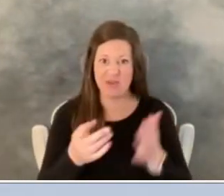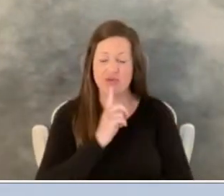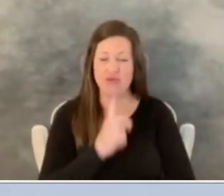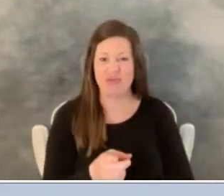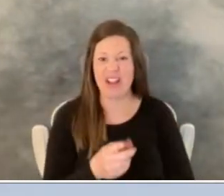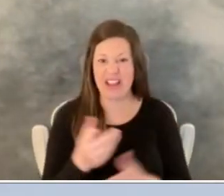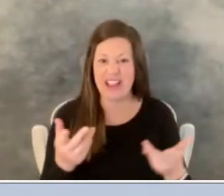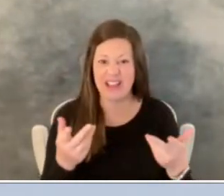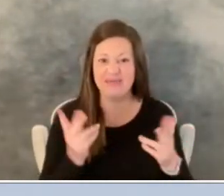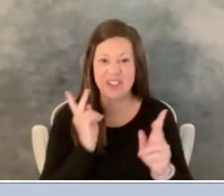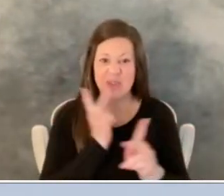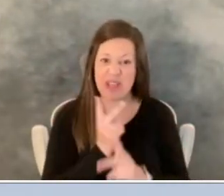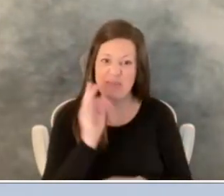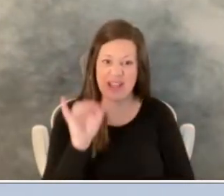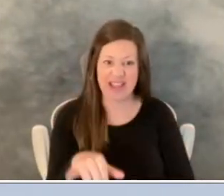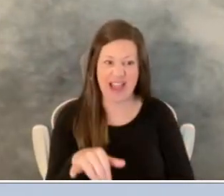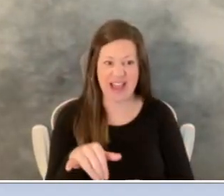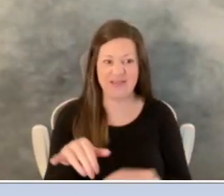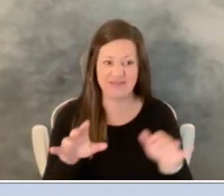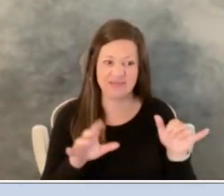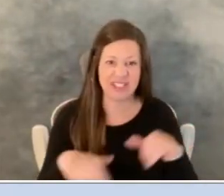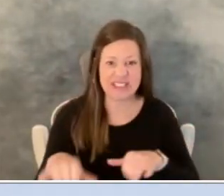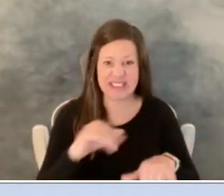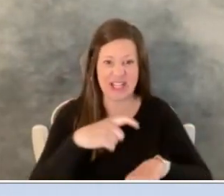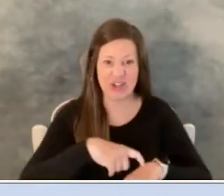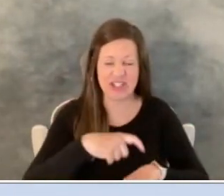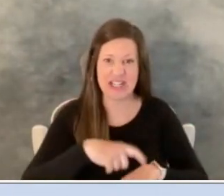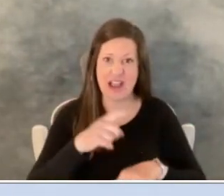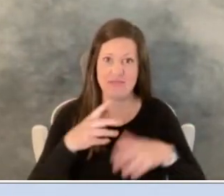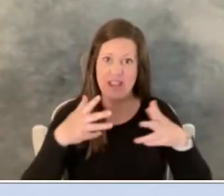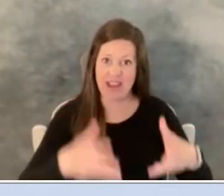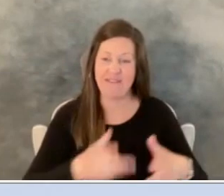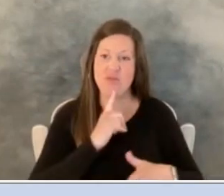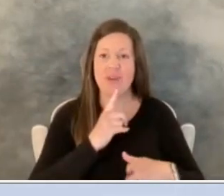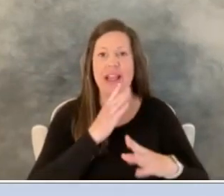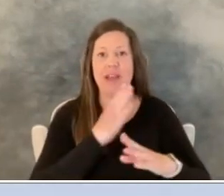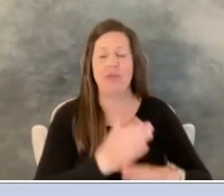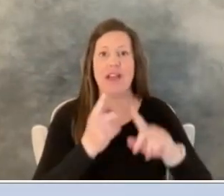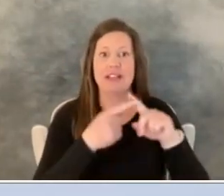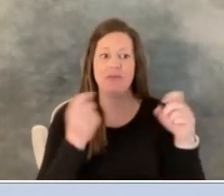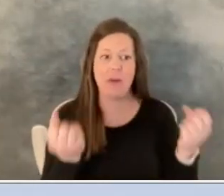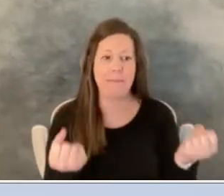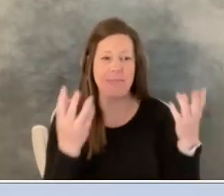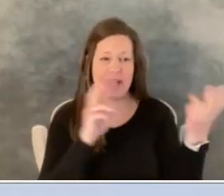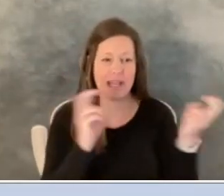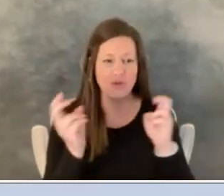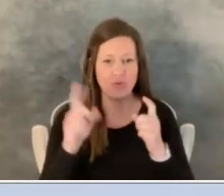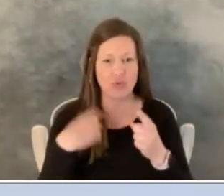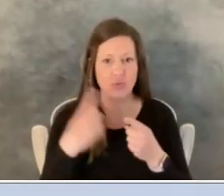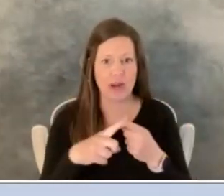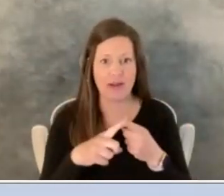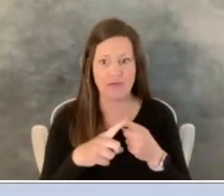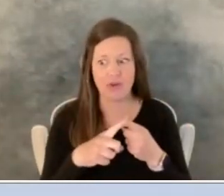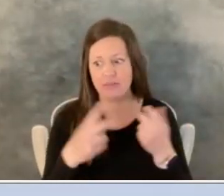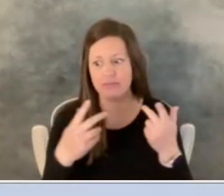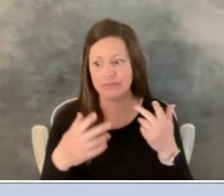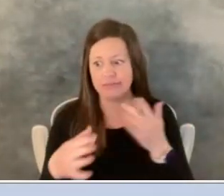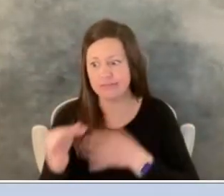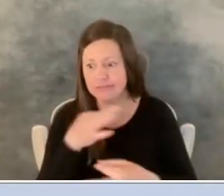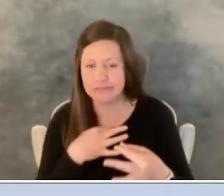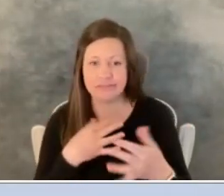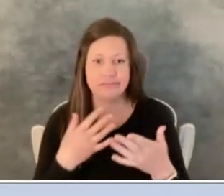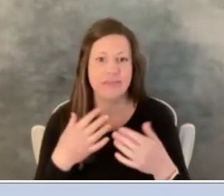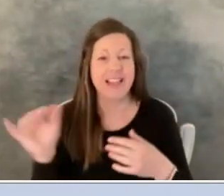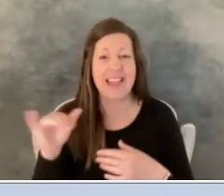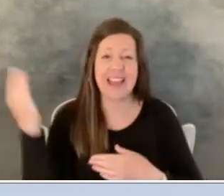time as our only time, because it prevents us from having a lot of issues when we change to daylight savings, like we have darker